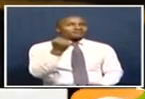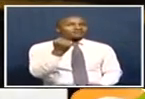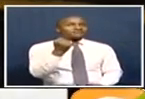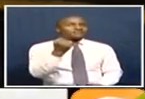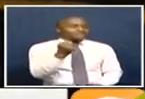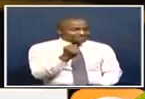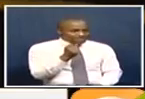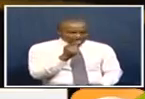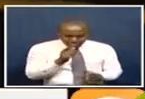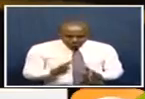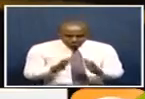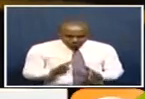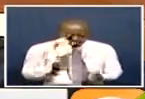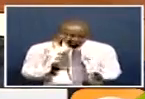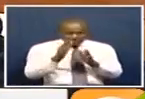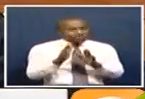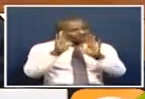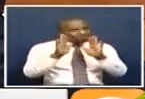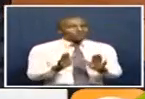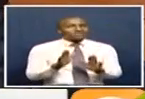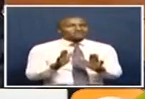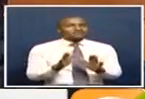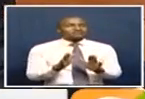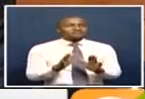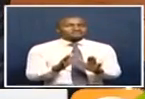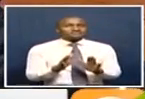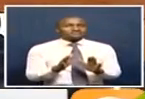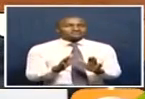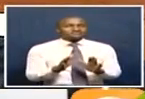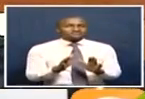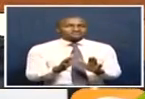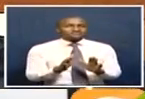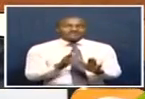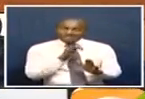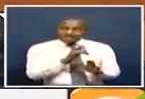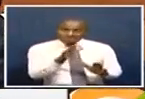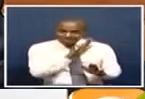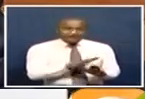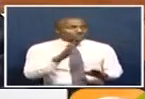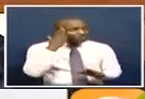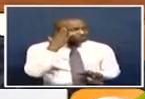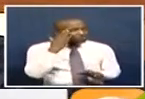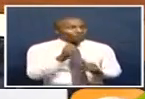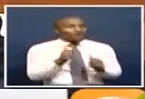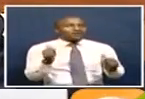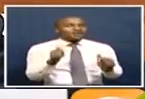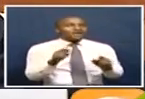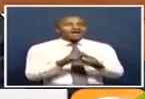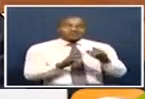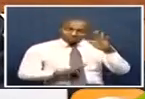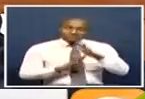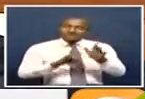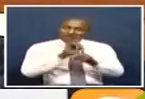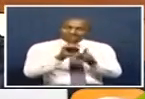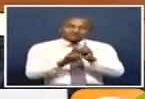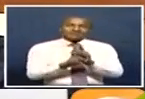our investors, both who want to invest here directly or indirectly. This is the place that we know as the headquarters of everything